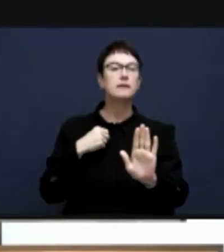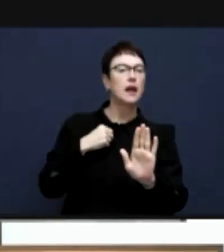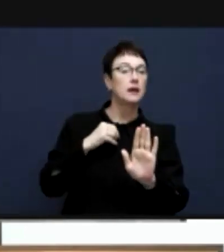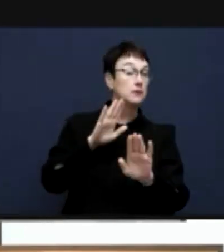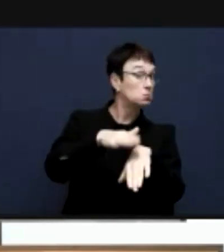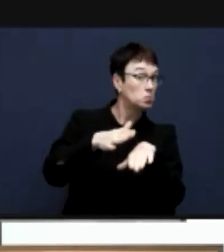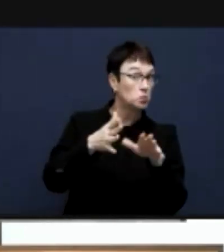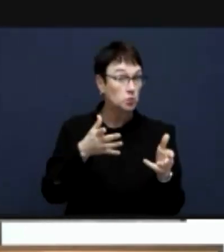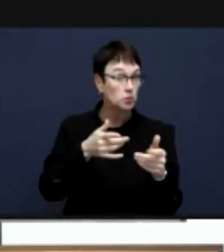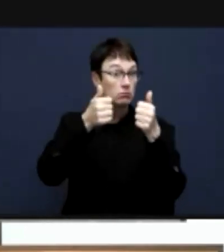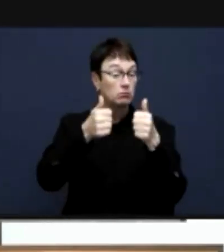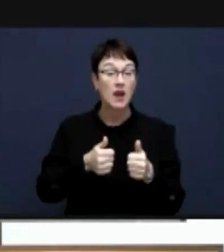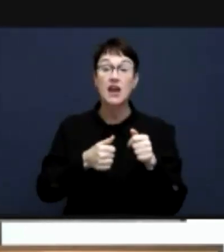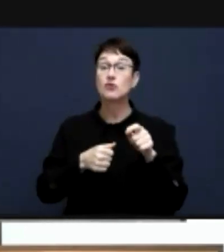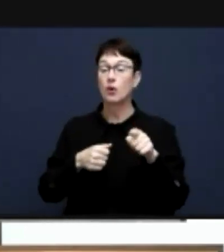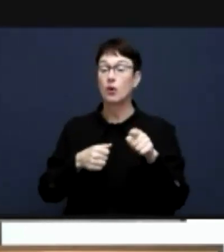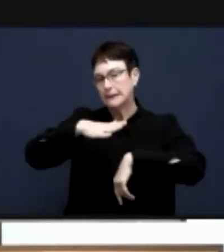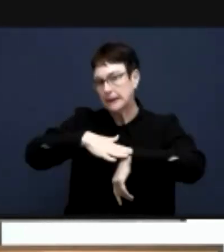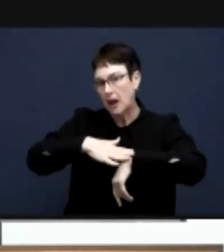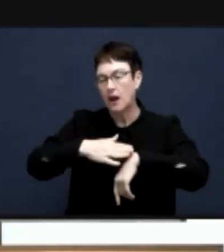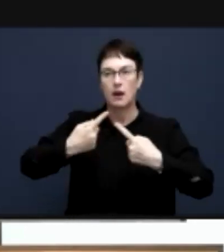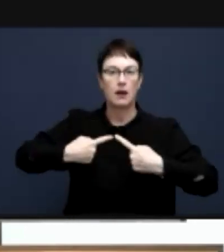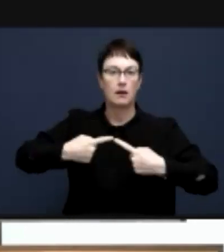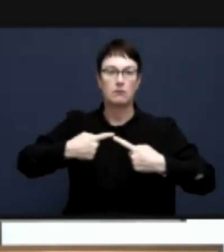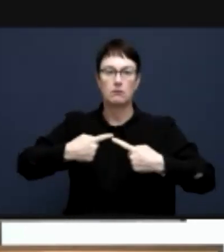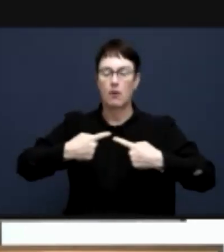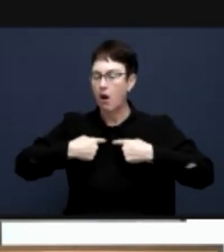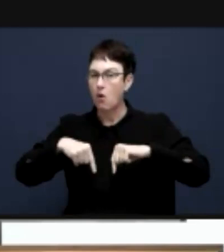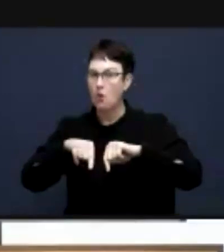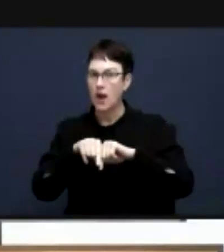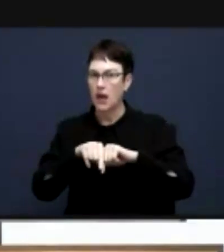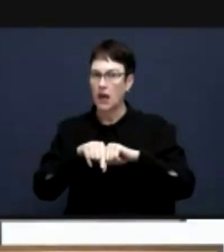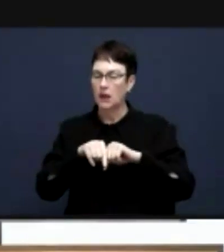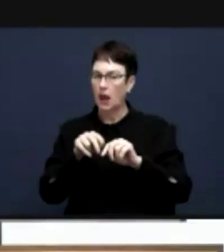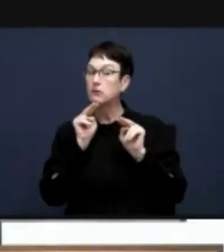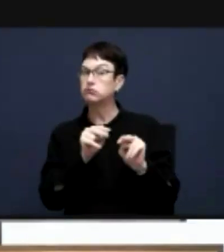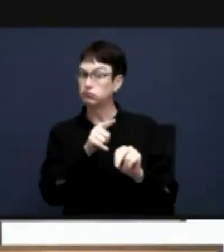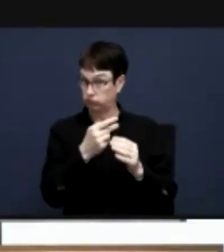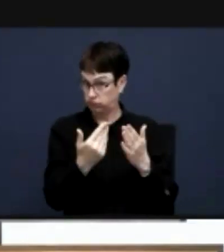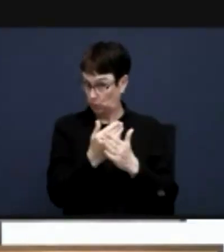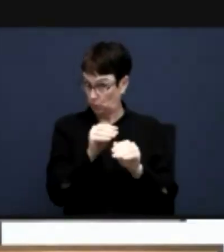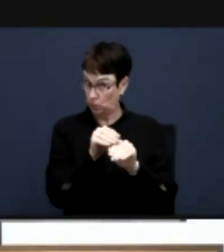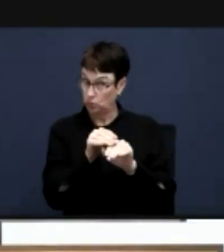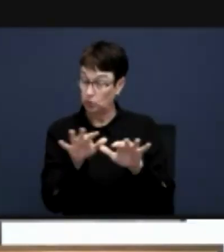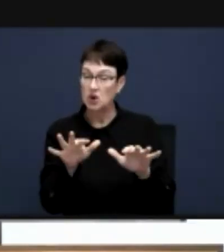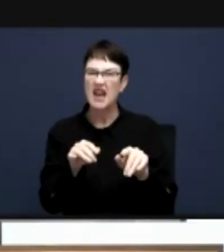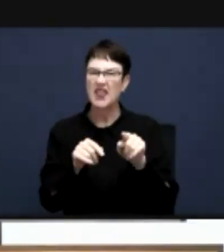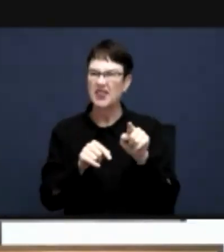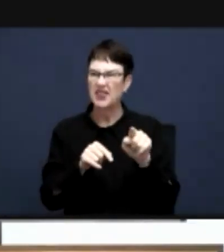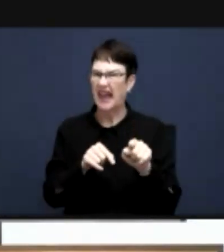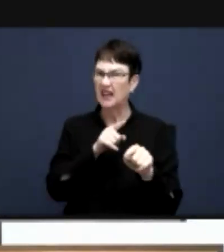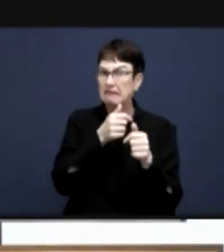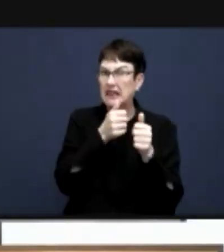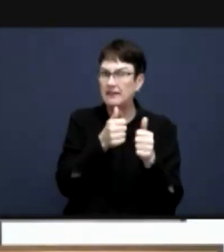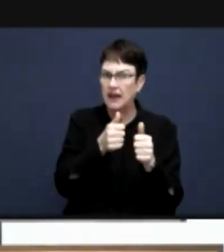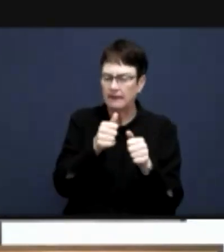in presentations about new releases, if they see issues, they will themselves contact the development team. They